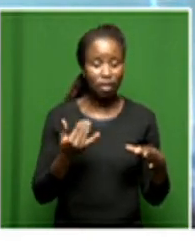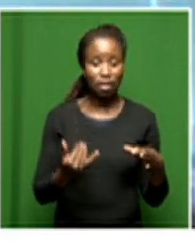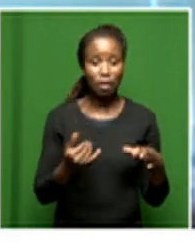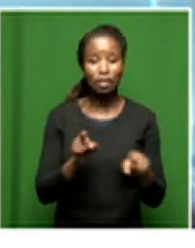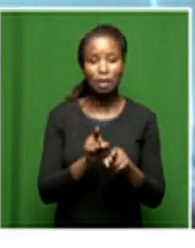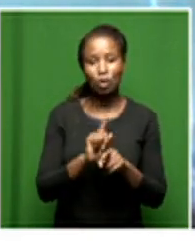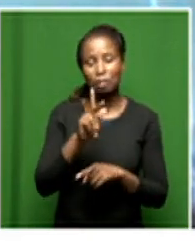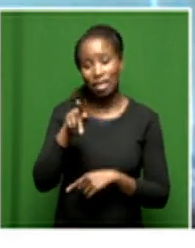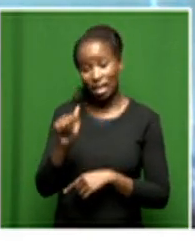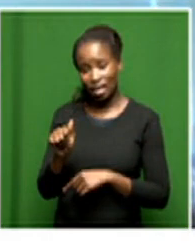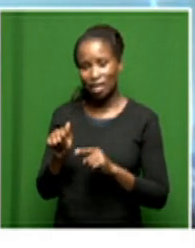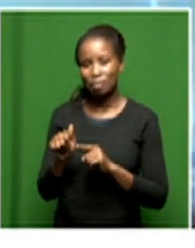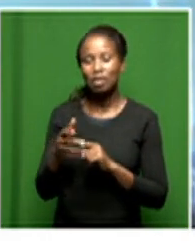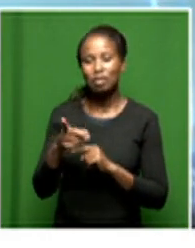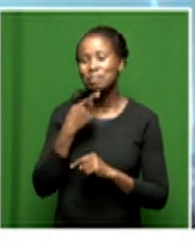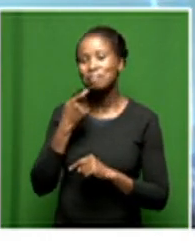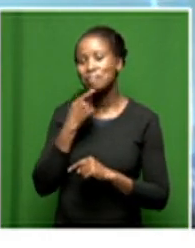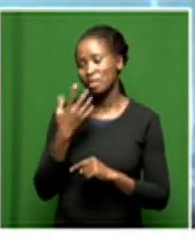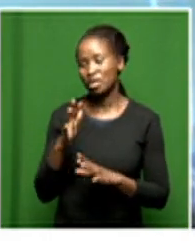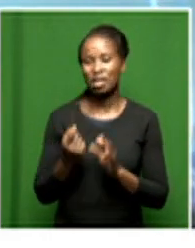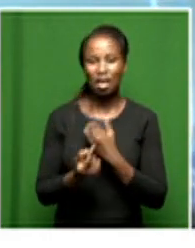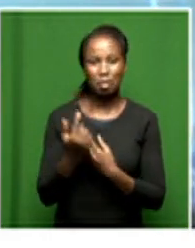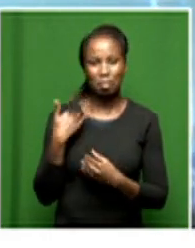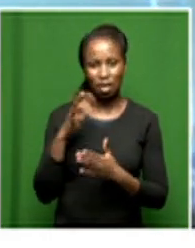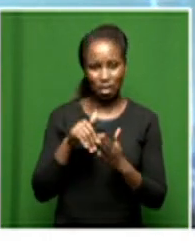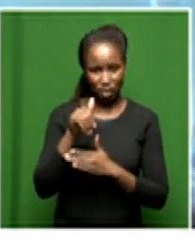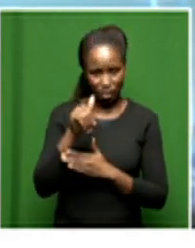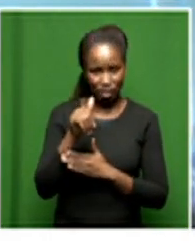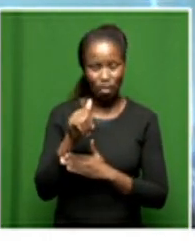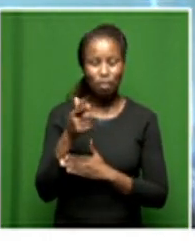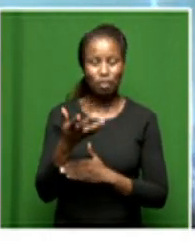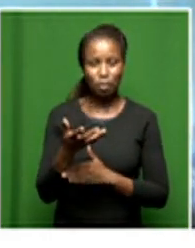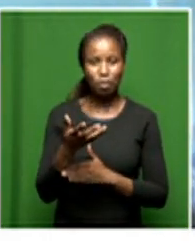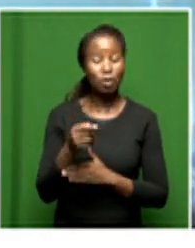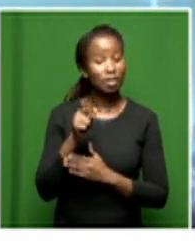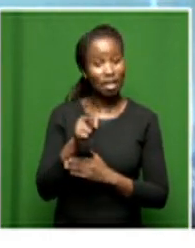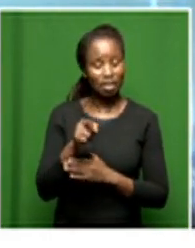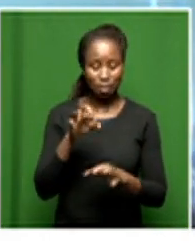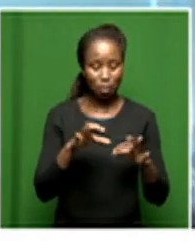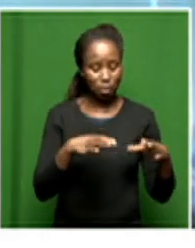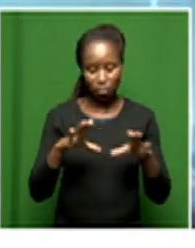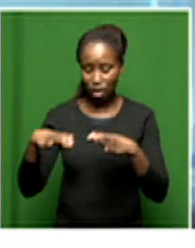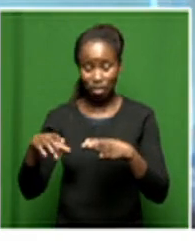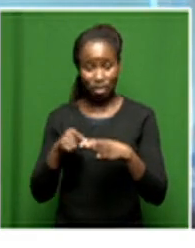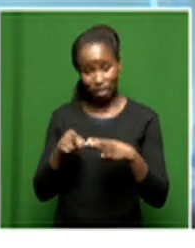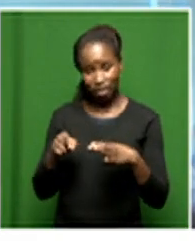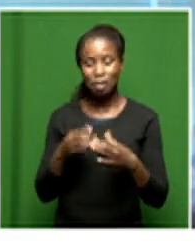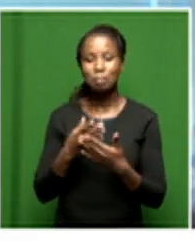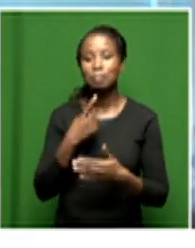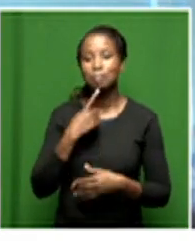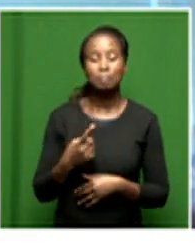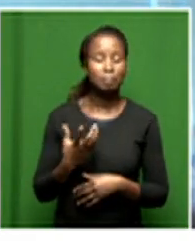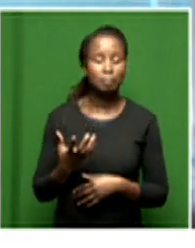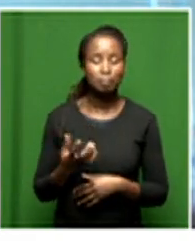Patriotic Alliance. There was also recently a by-election in Delft for the Cape Coloured Congress, for these parties to emerge and say, we are